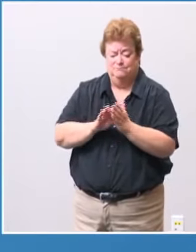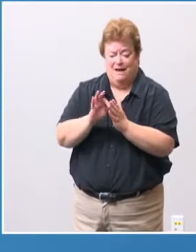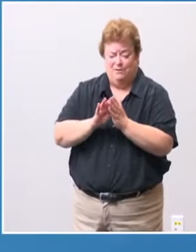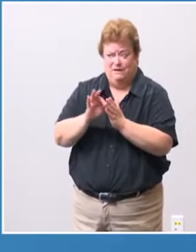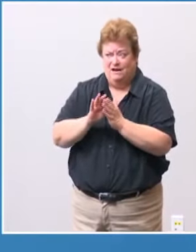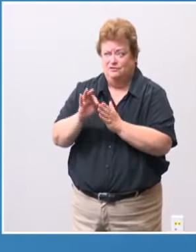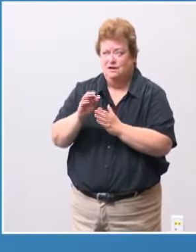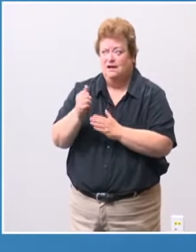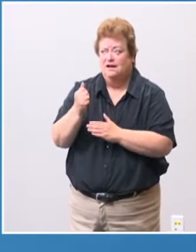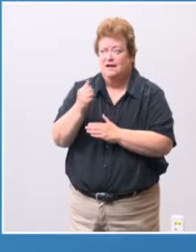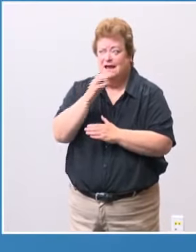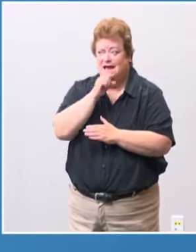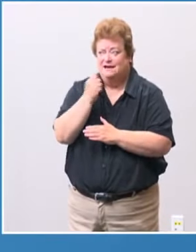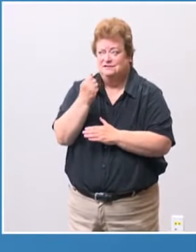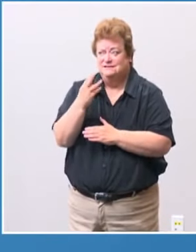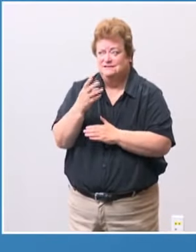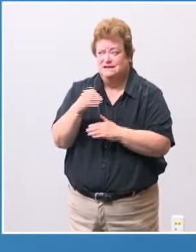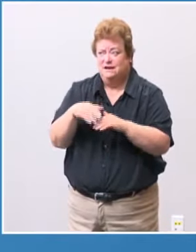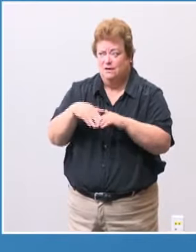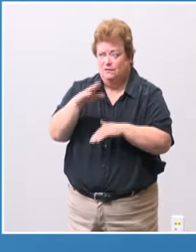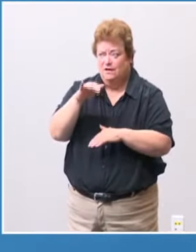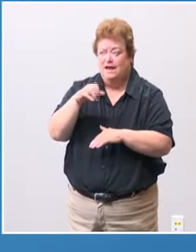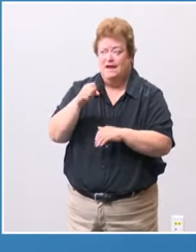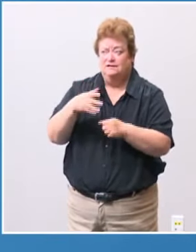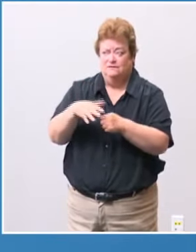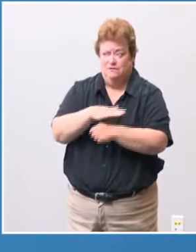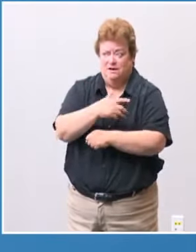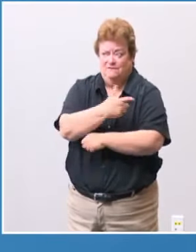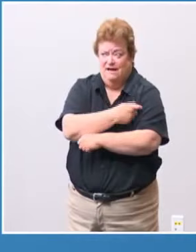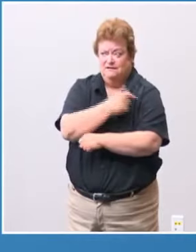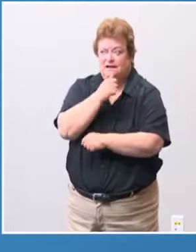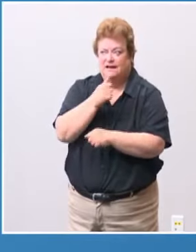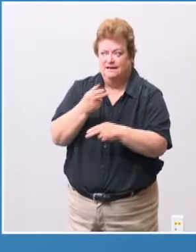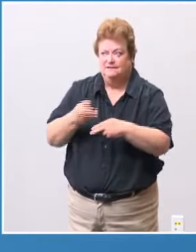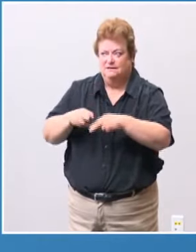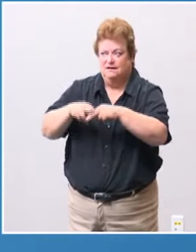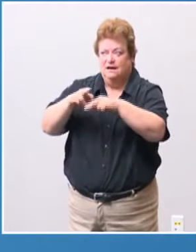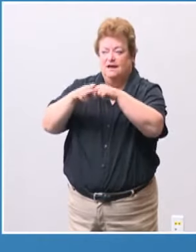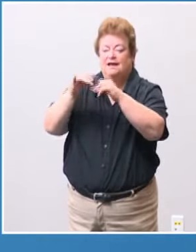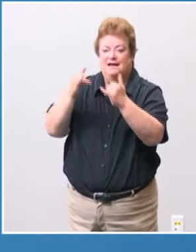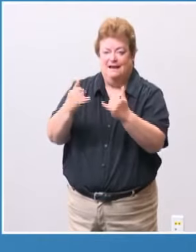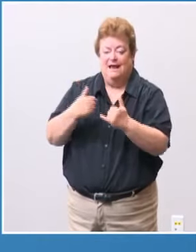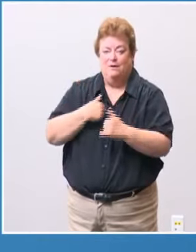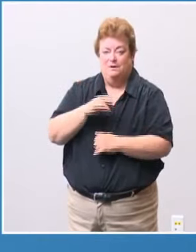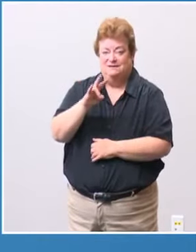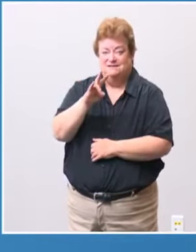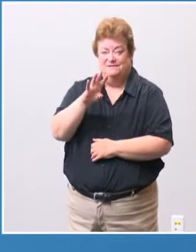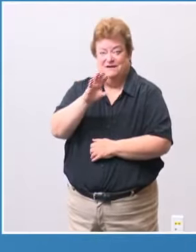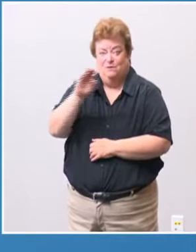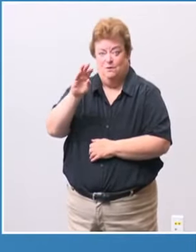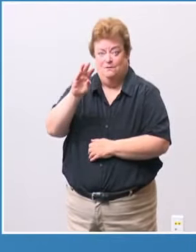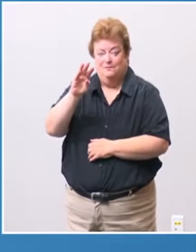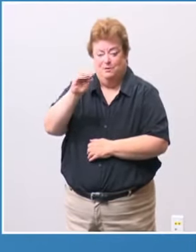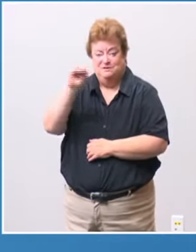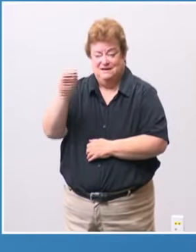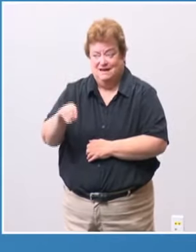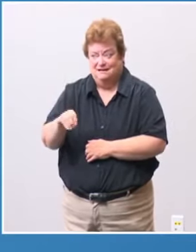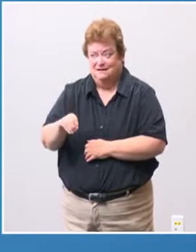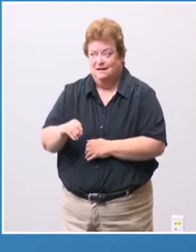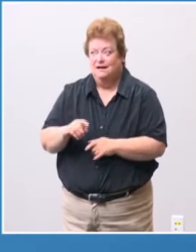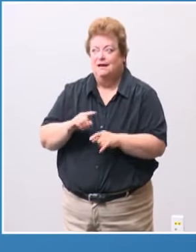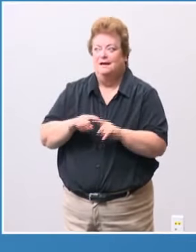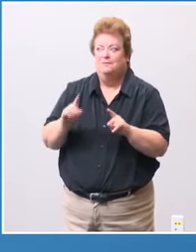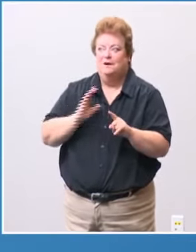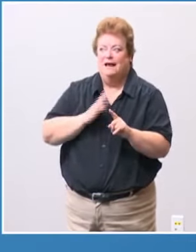fully vaccinated continues to climb, and I'm happy to say stands at 74% today. However,